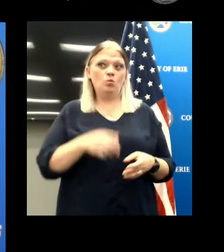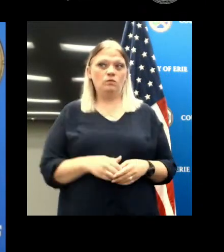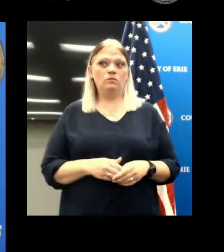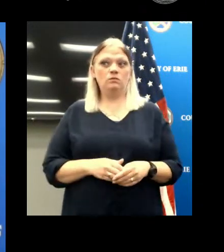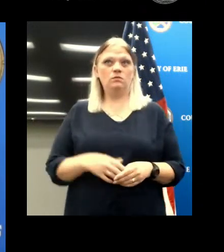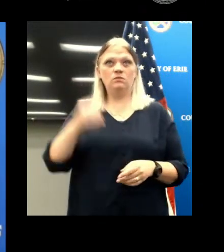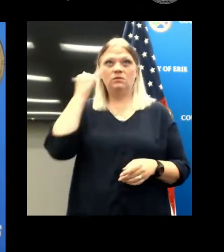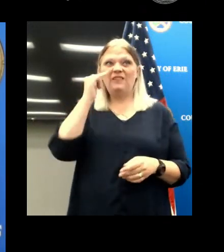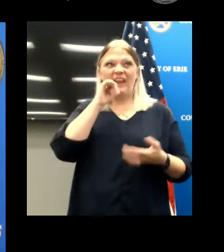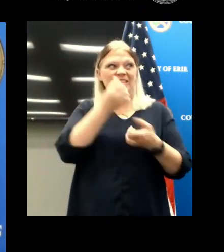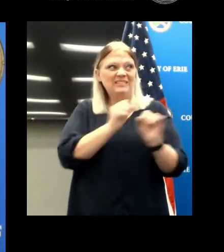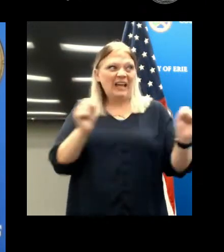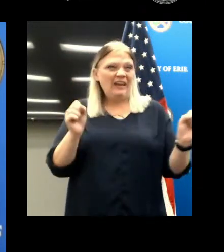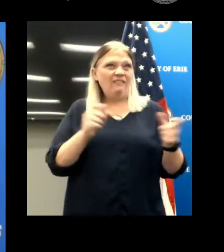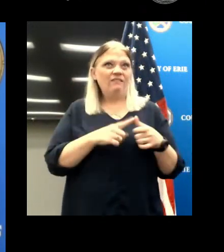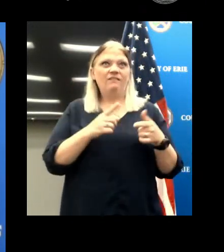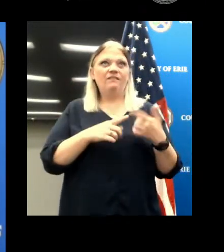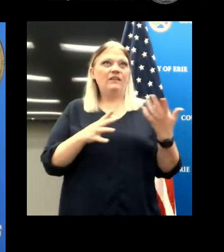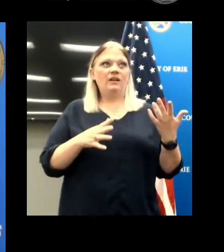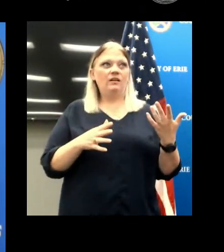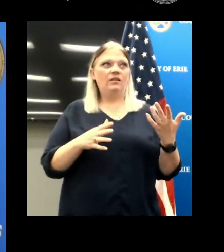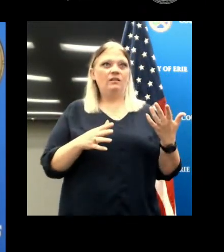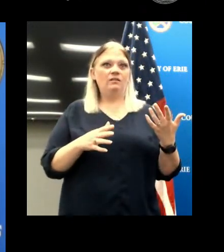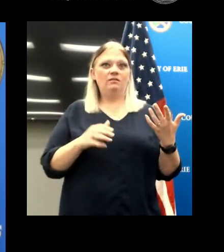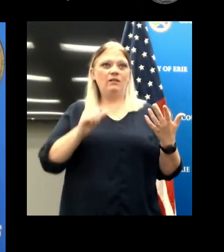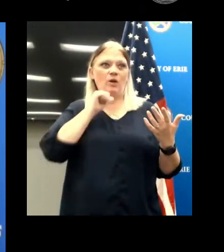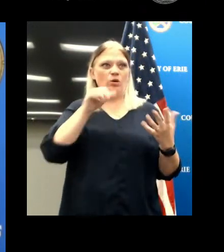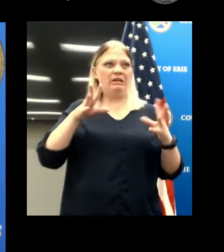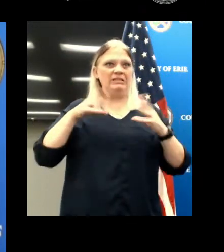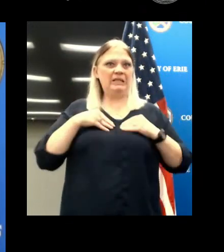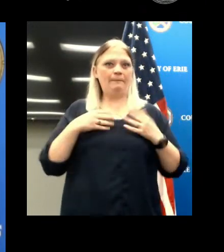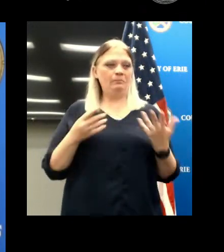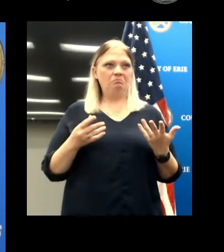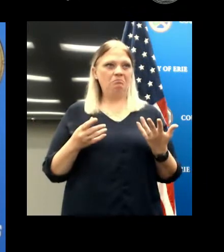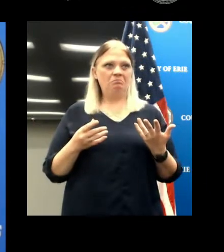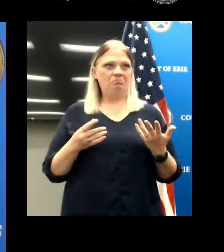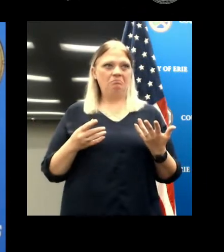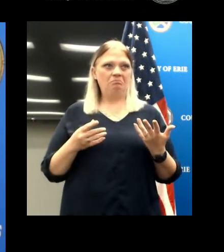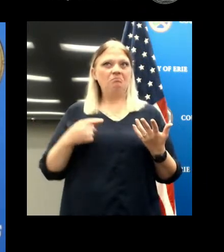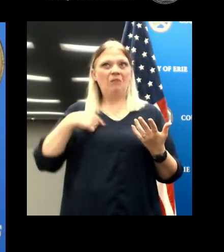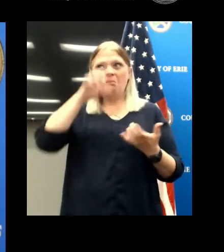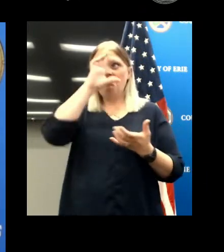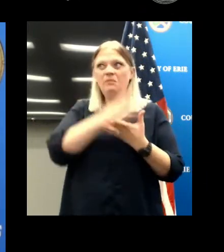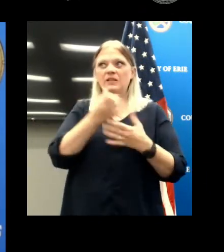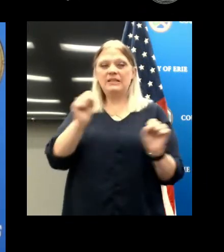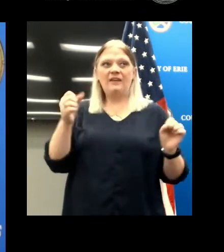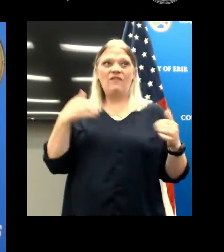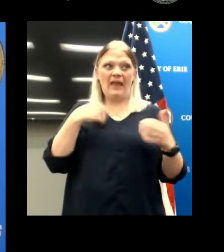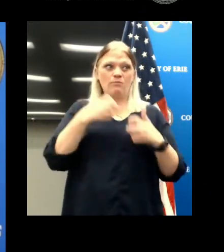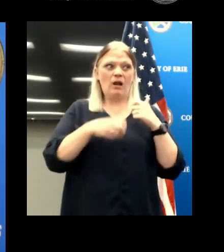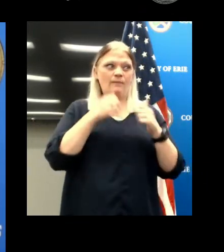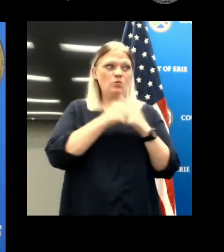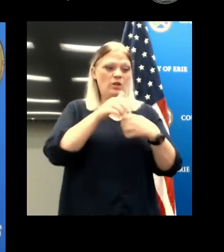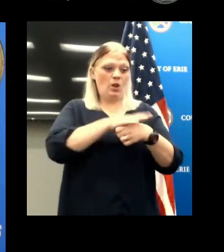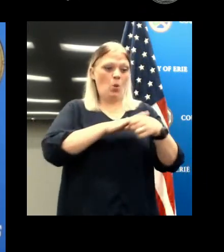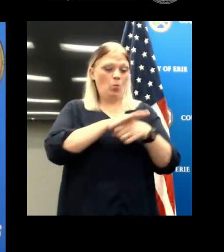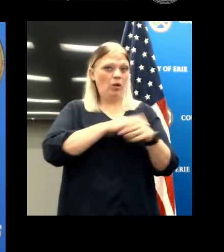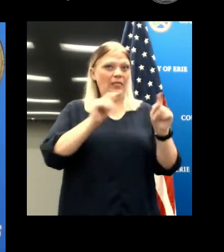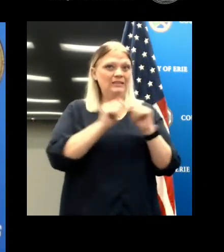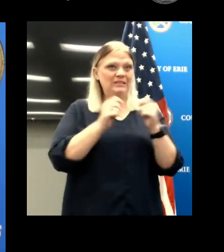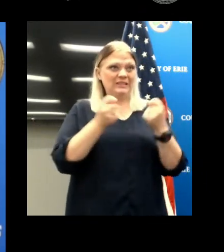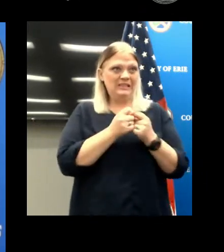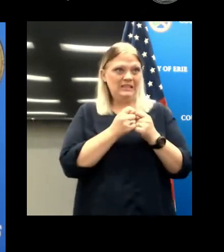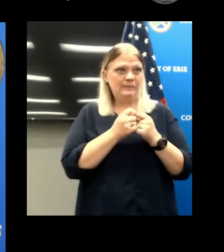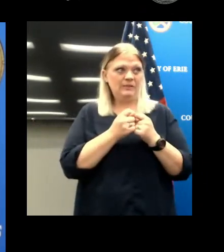If it wasn't safe, I wouldn't say we should be an option. I believe it was safe. We've had problems with local teams